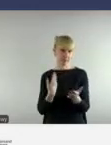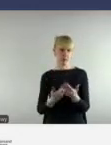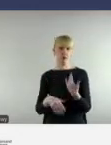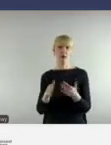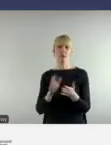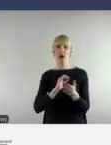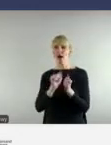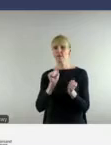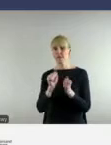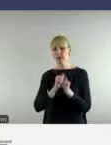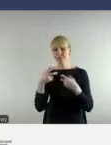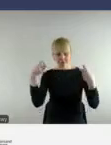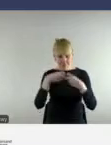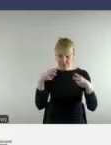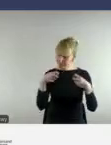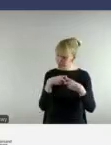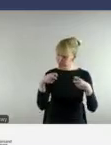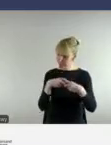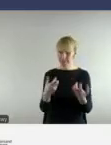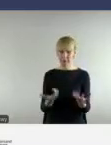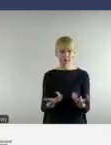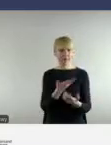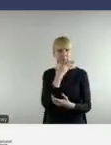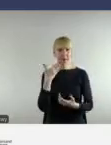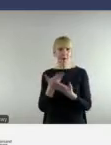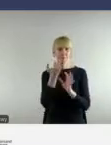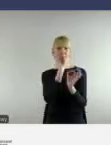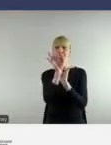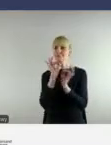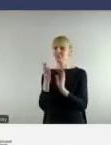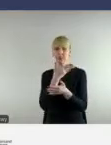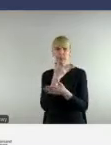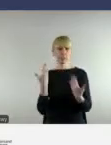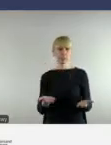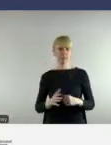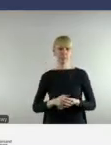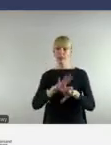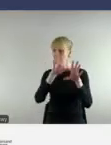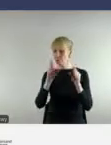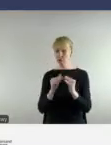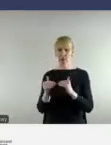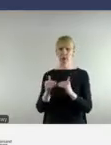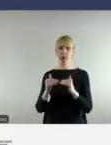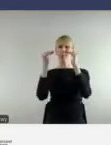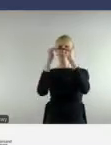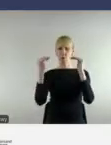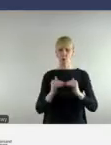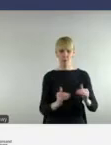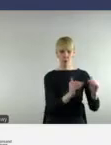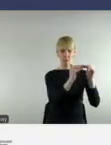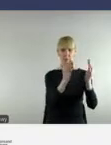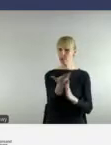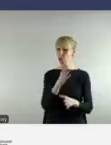And basic preparedness is at all levels is most important for good